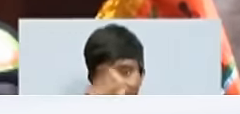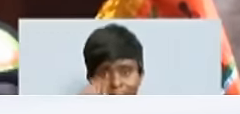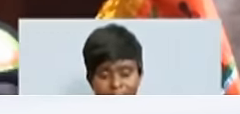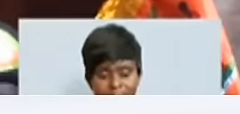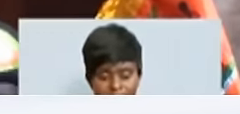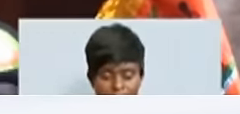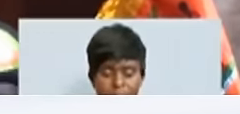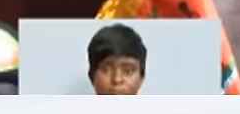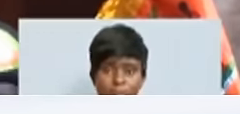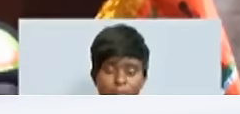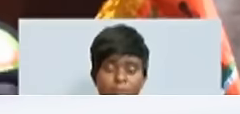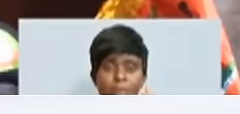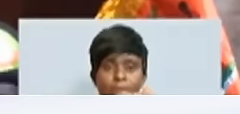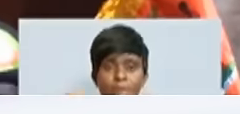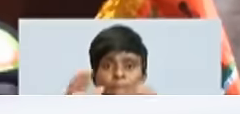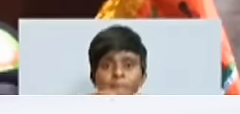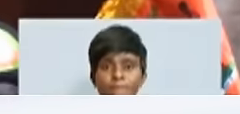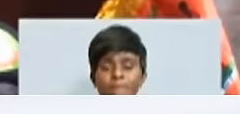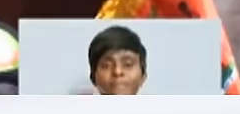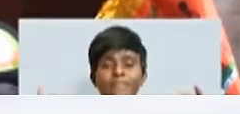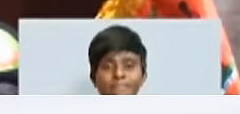national resources equally.